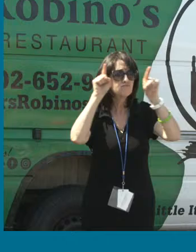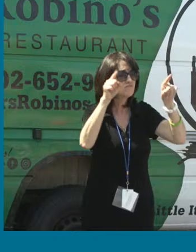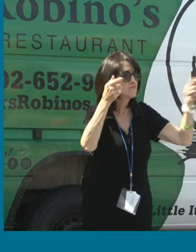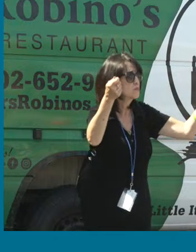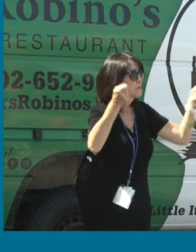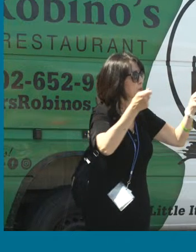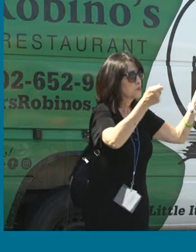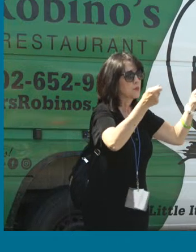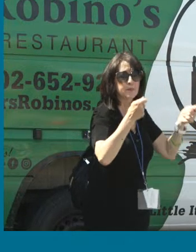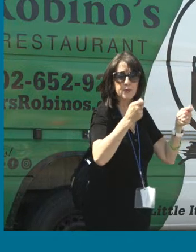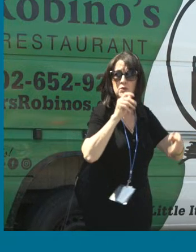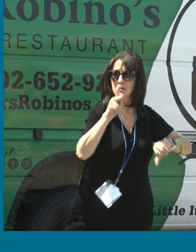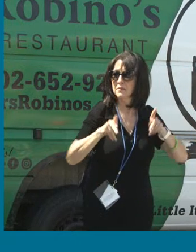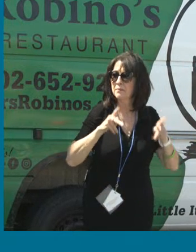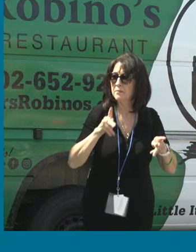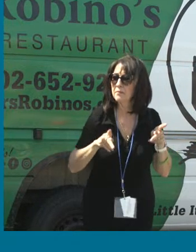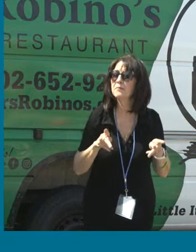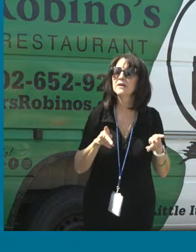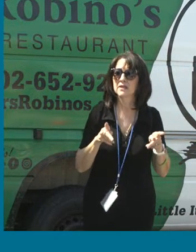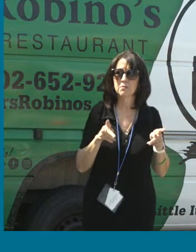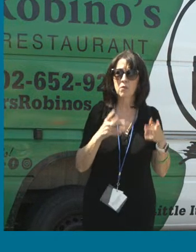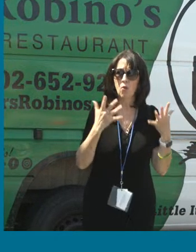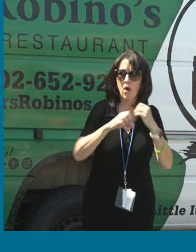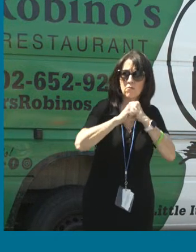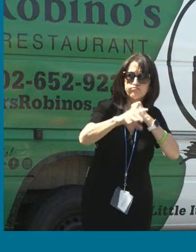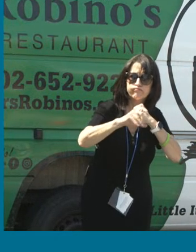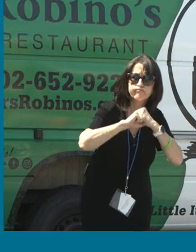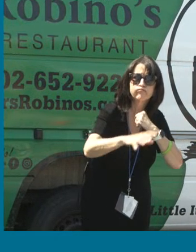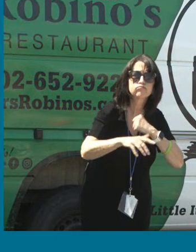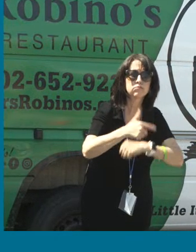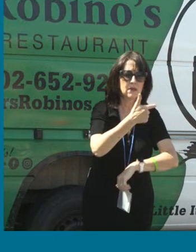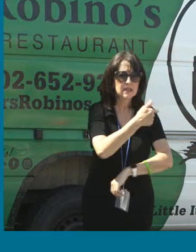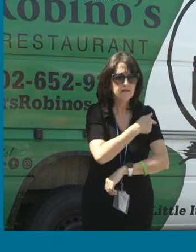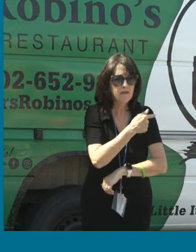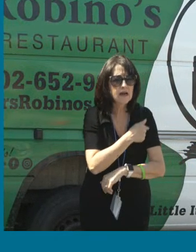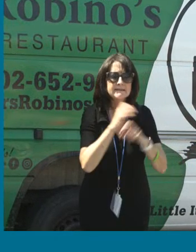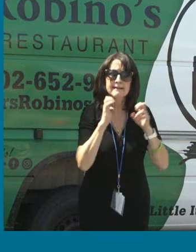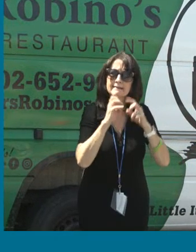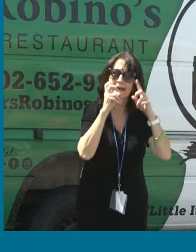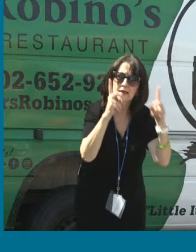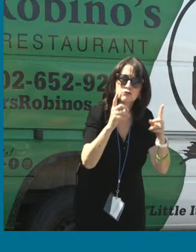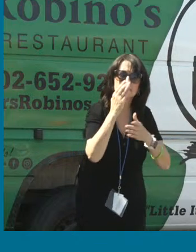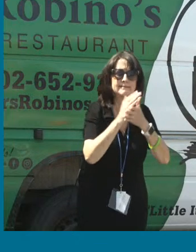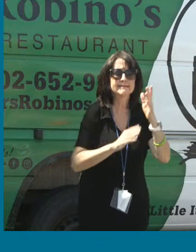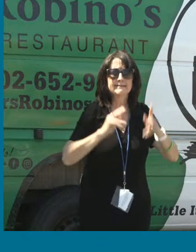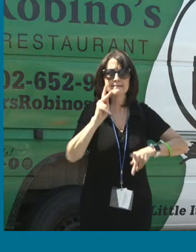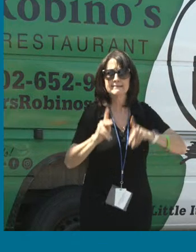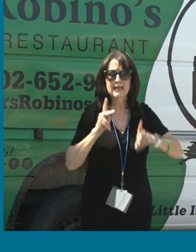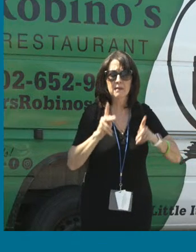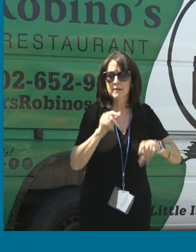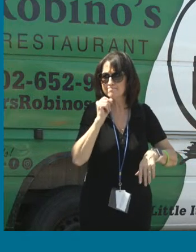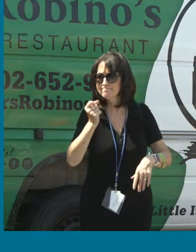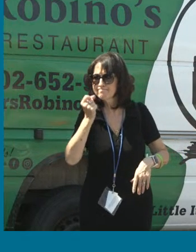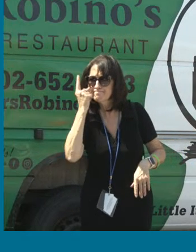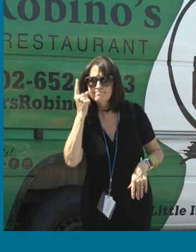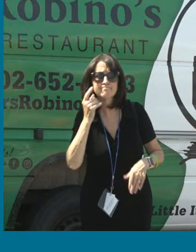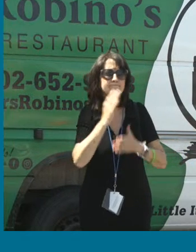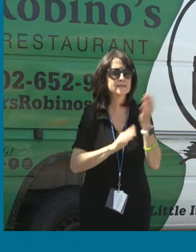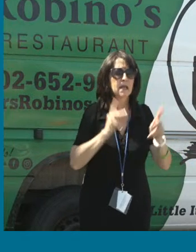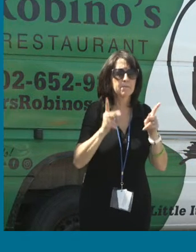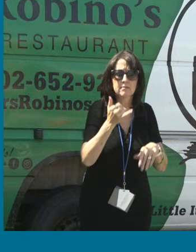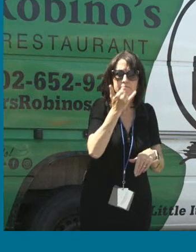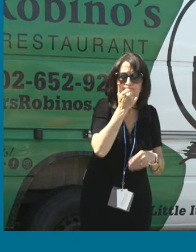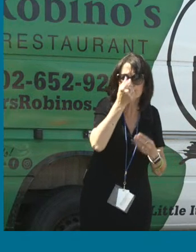folks information about getting vaccinated here in the city of Wilmington. Thanks for the good work that you're doing, getting people to